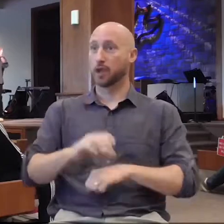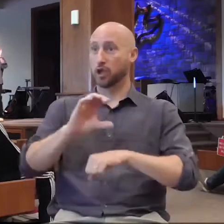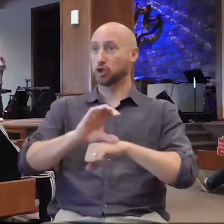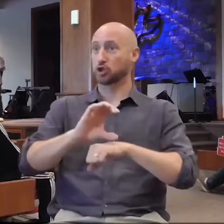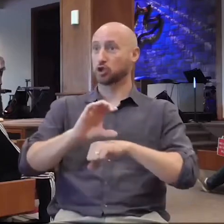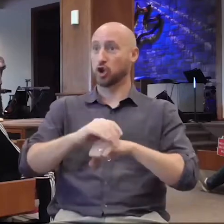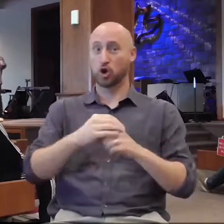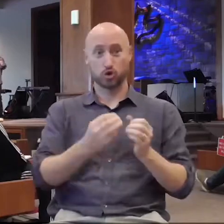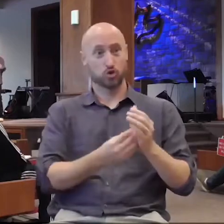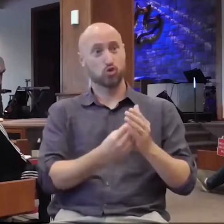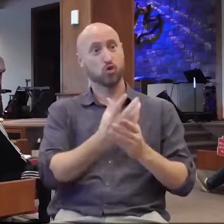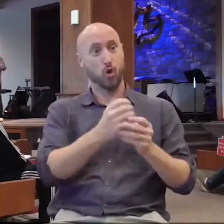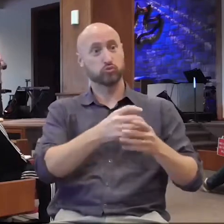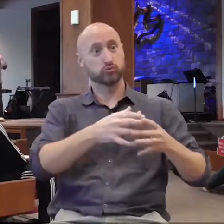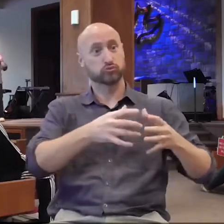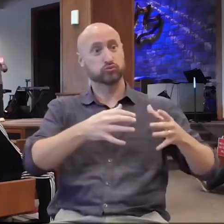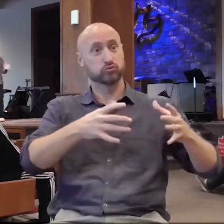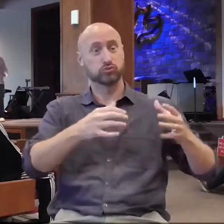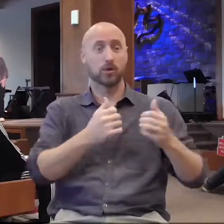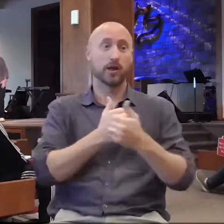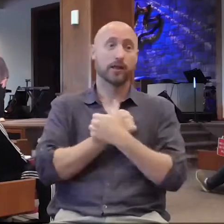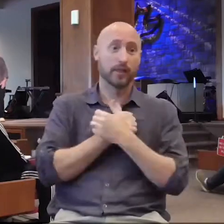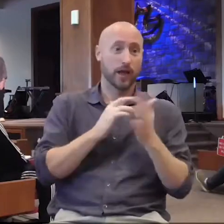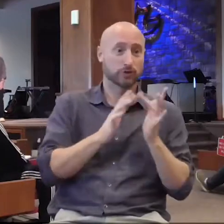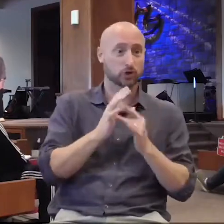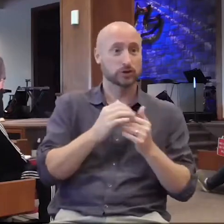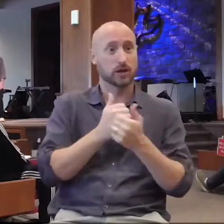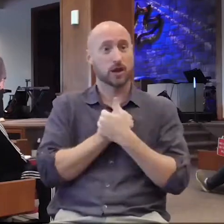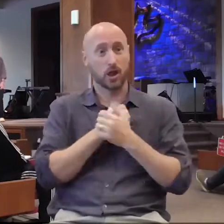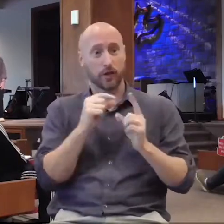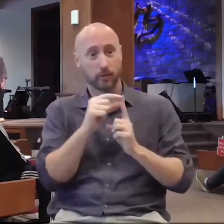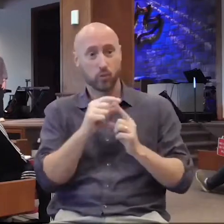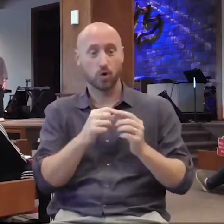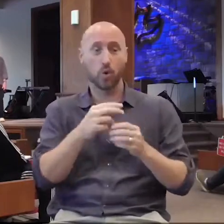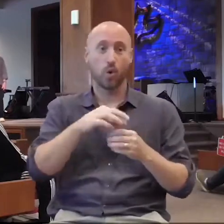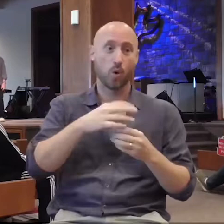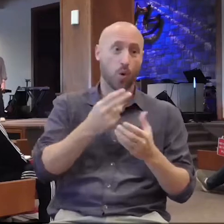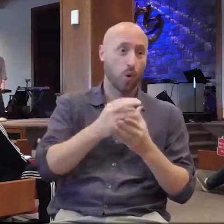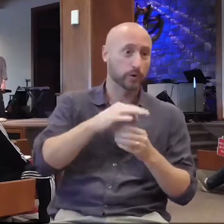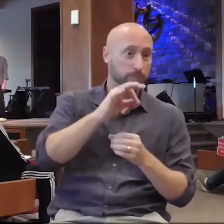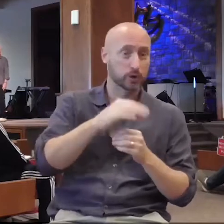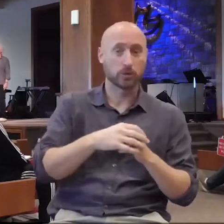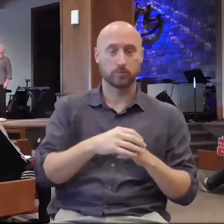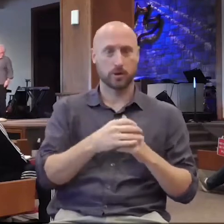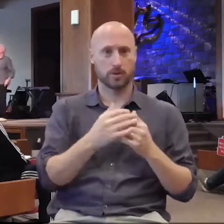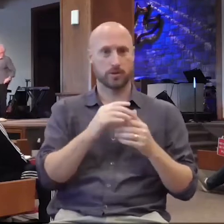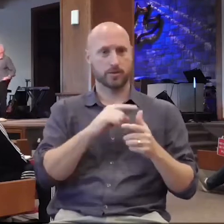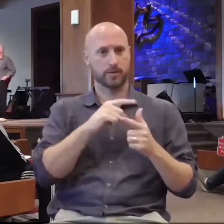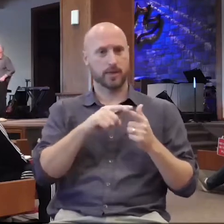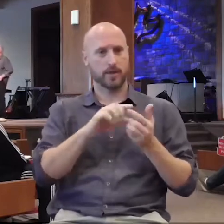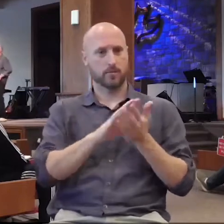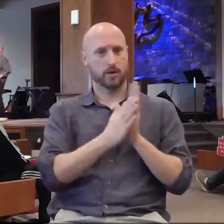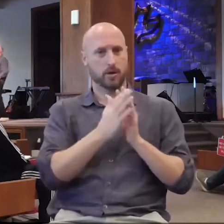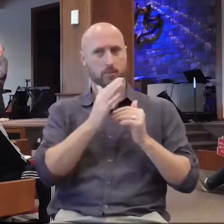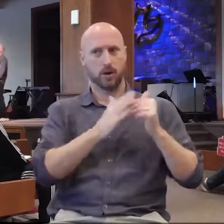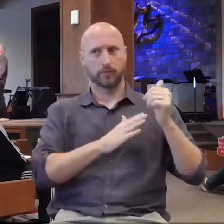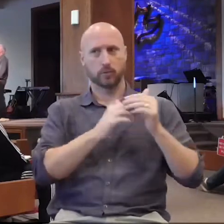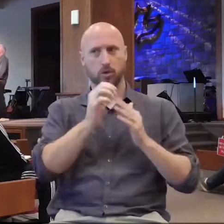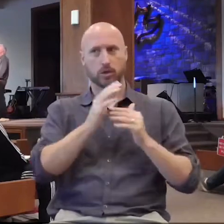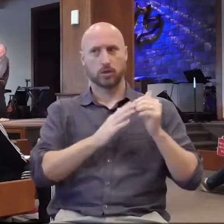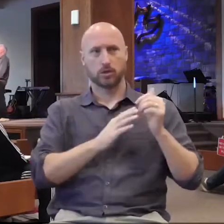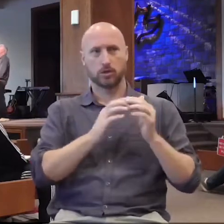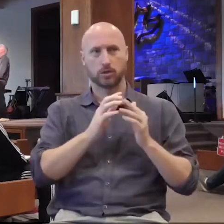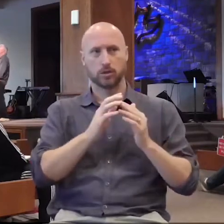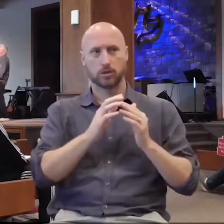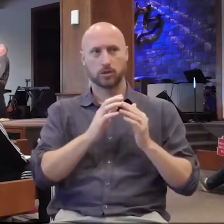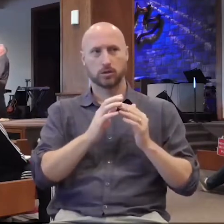on. The church is in love with Jesus, in love with the Word, in love with the Holy Spirit. But as you get comfortable and things go on, you